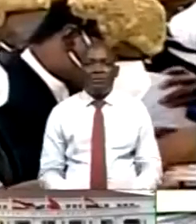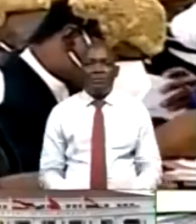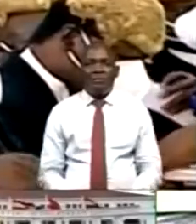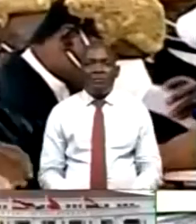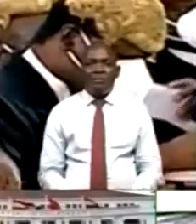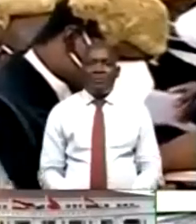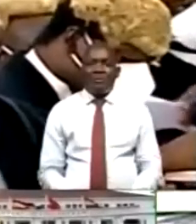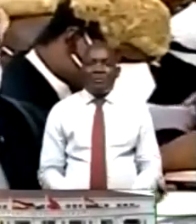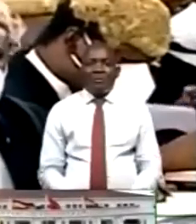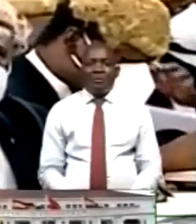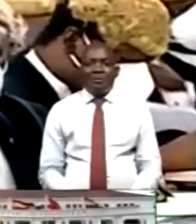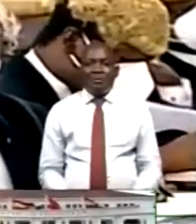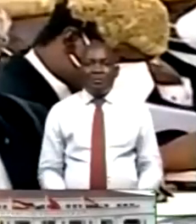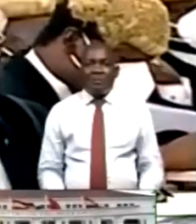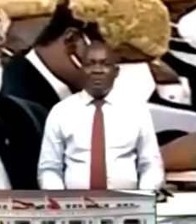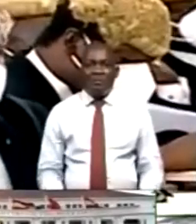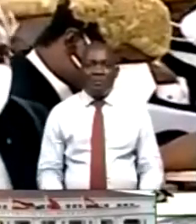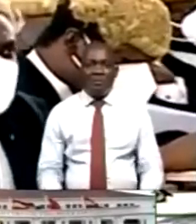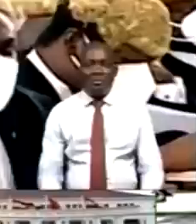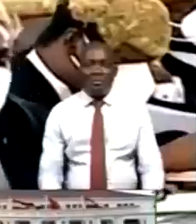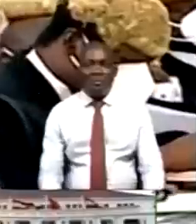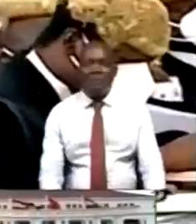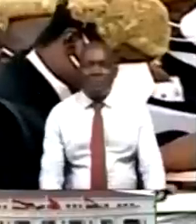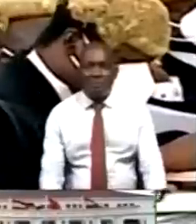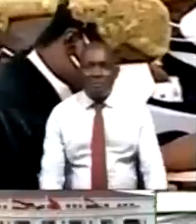on the 9th? Where were you coming from?